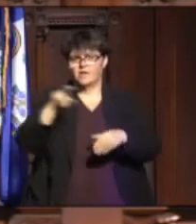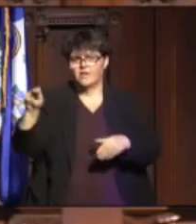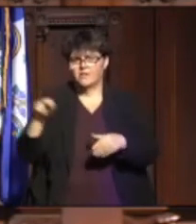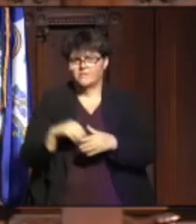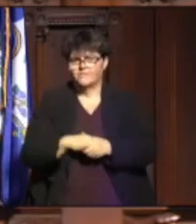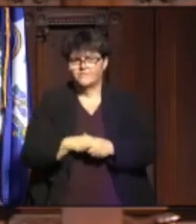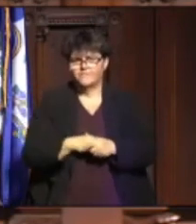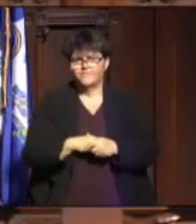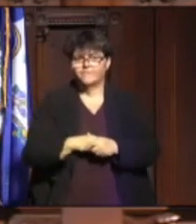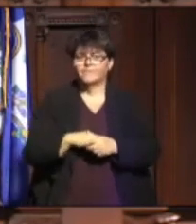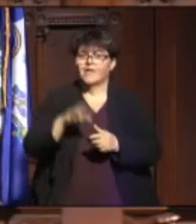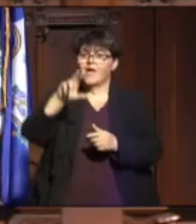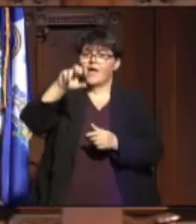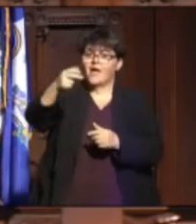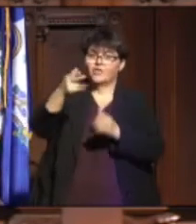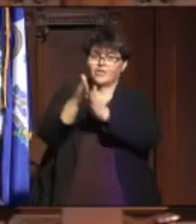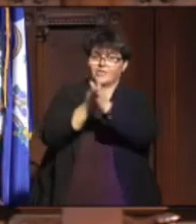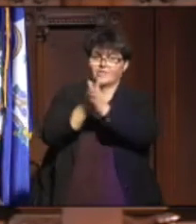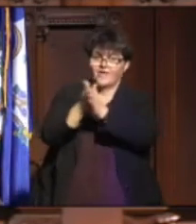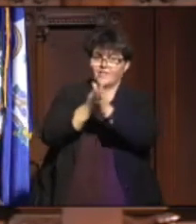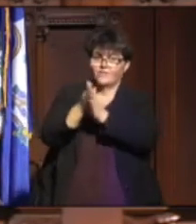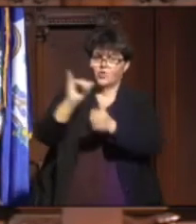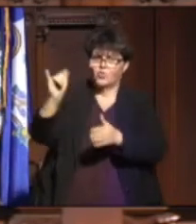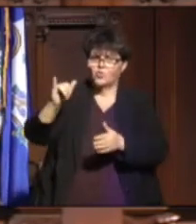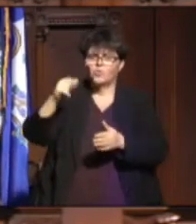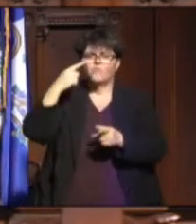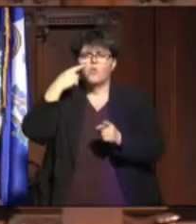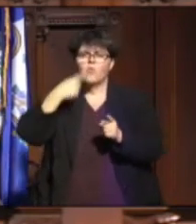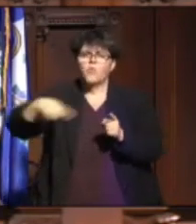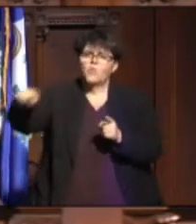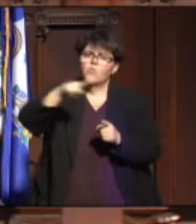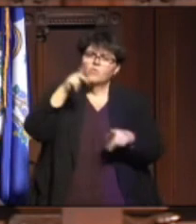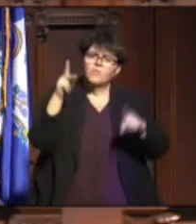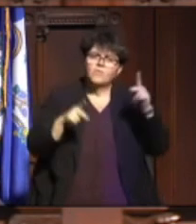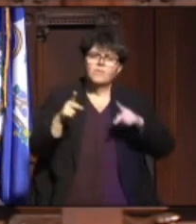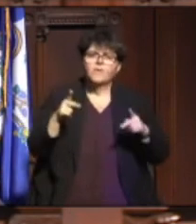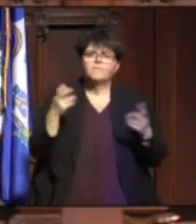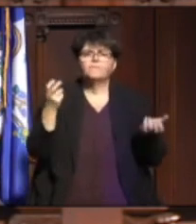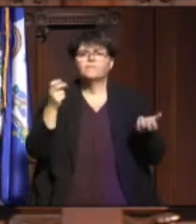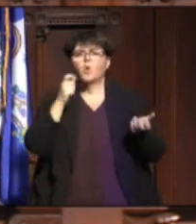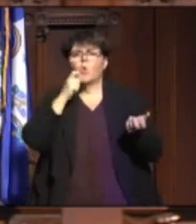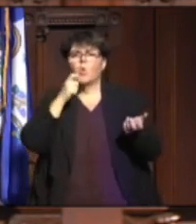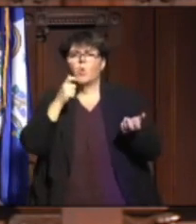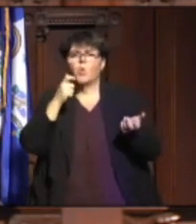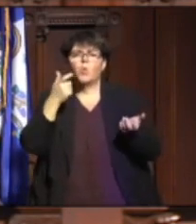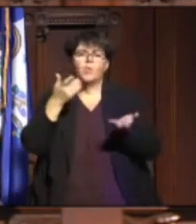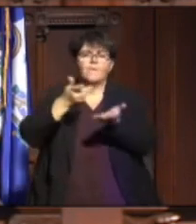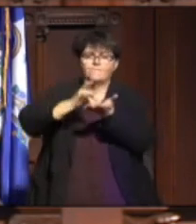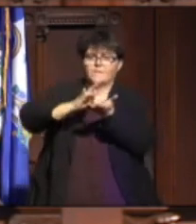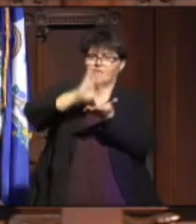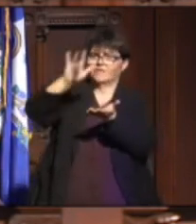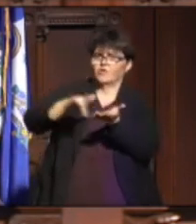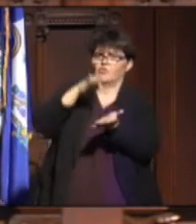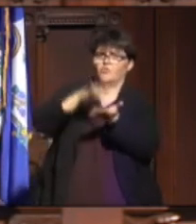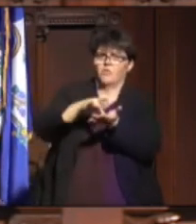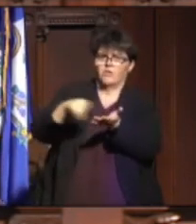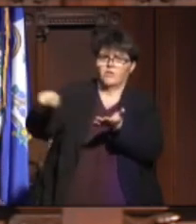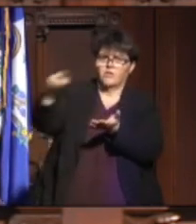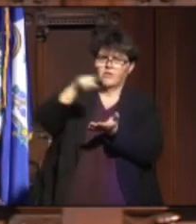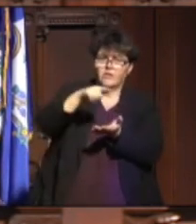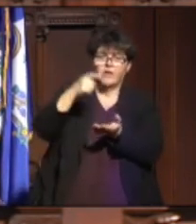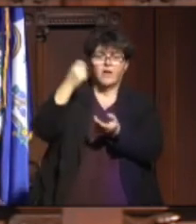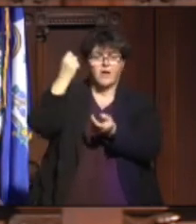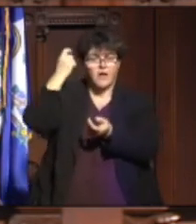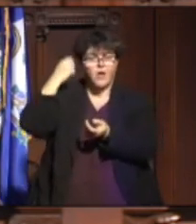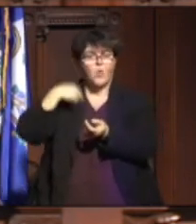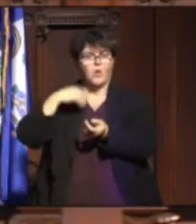medical centers of excellence. And we will be rolling out a discount card which makes sure that consumers can access the